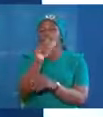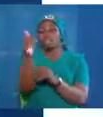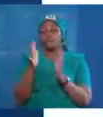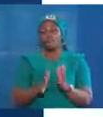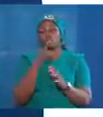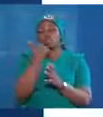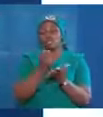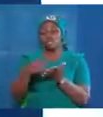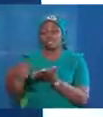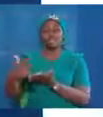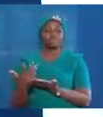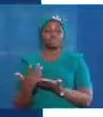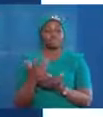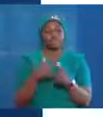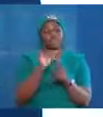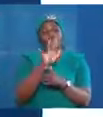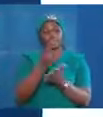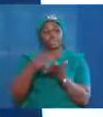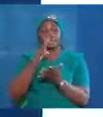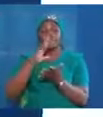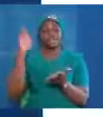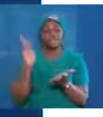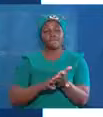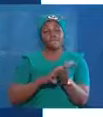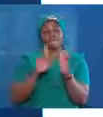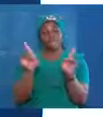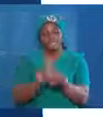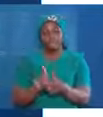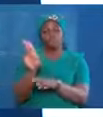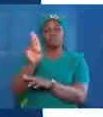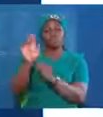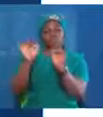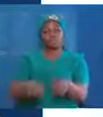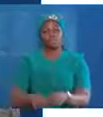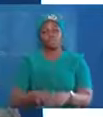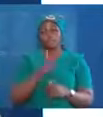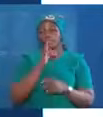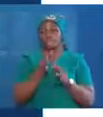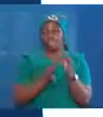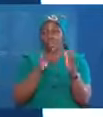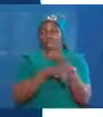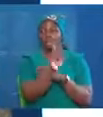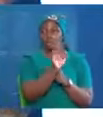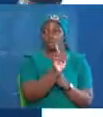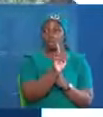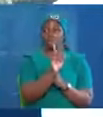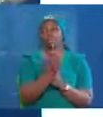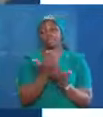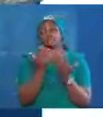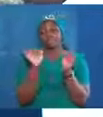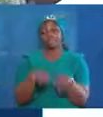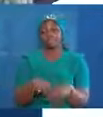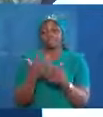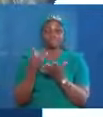signing physically, and your signature will be valid, and it will be used. So if you are in Nairobi, you can